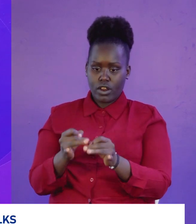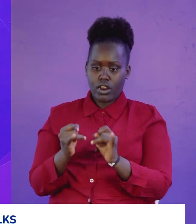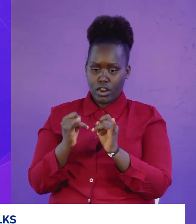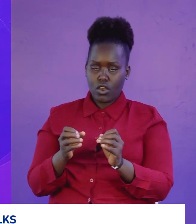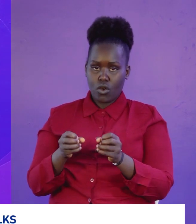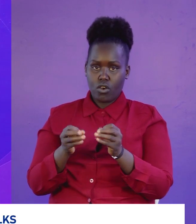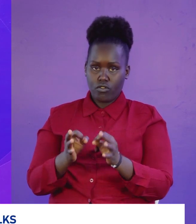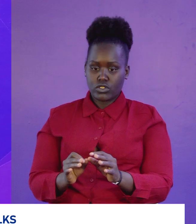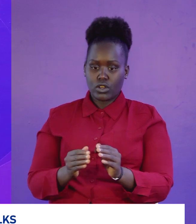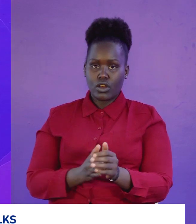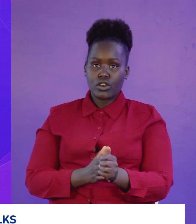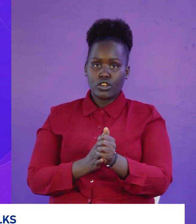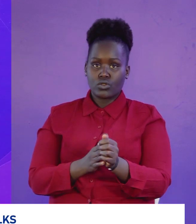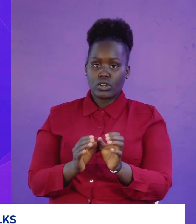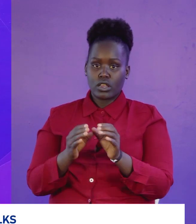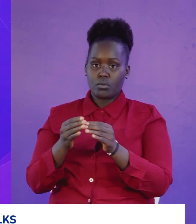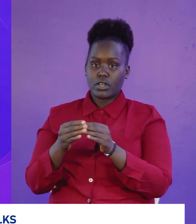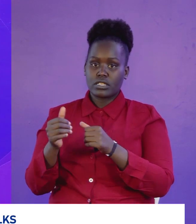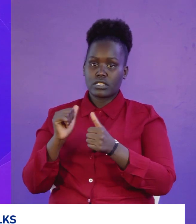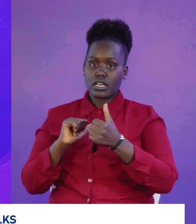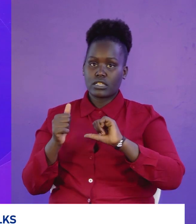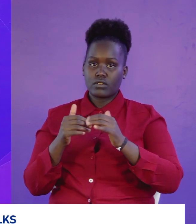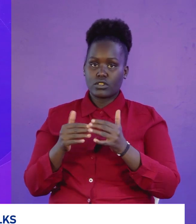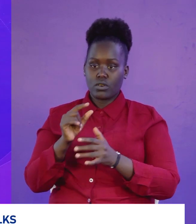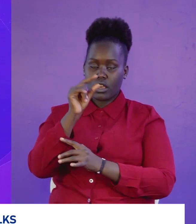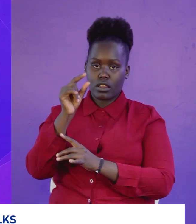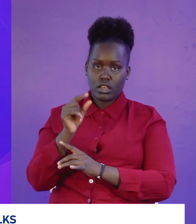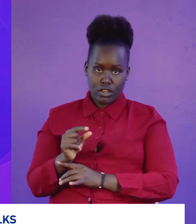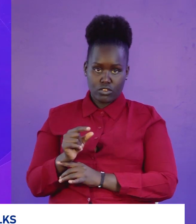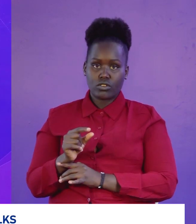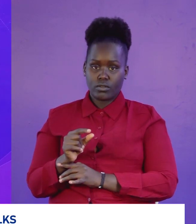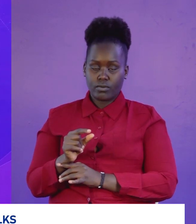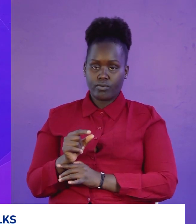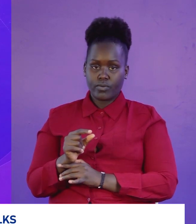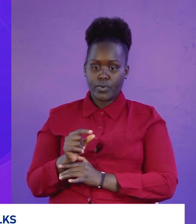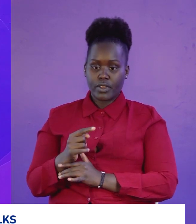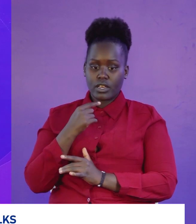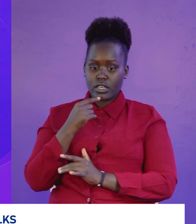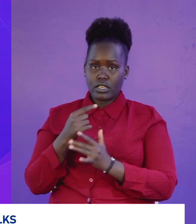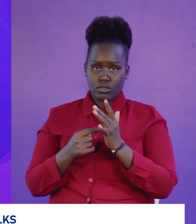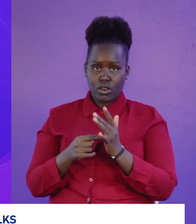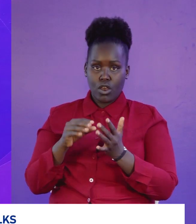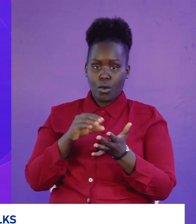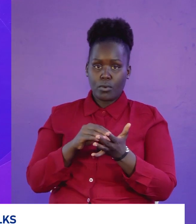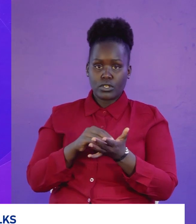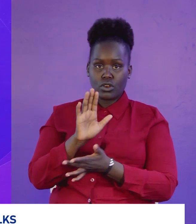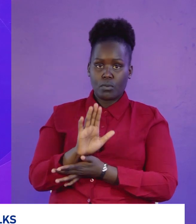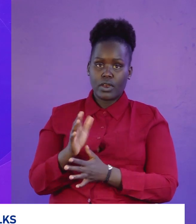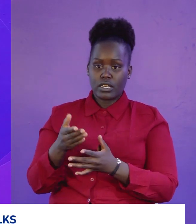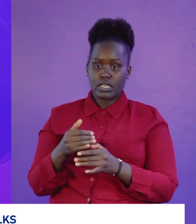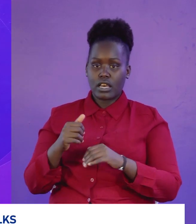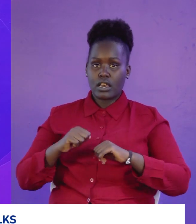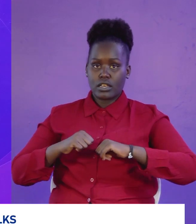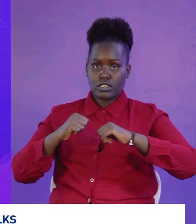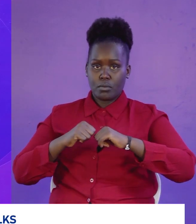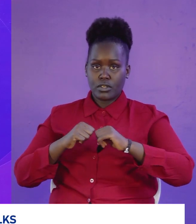guide the party's activities in the region. Torome Nalingoyo retained his position as chairperson,